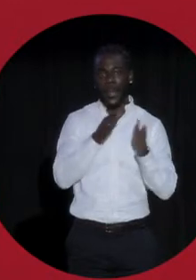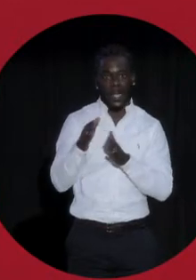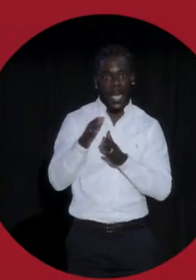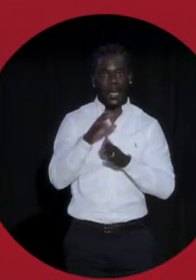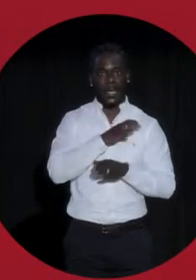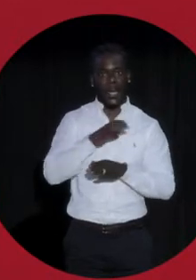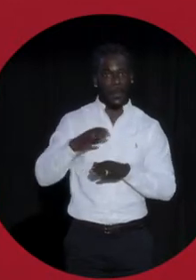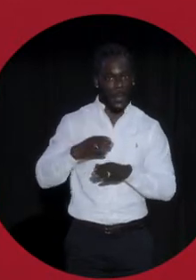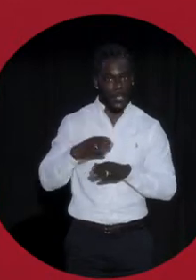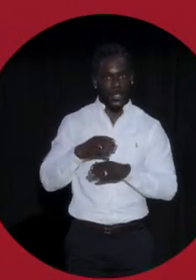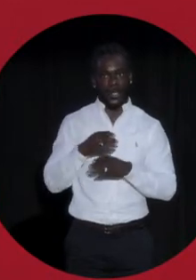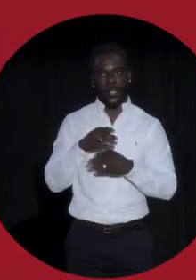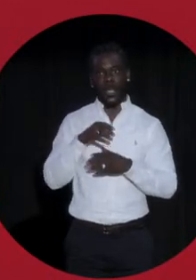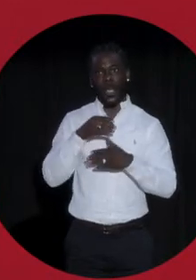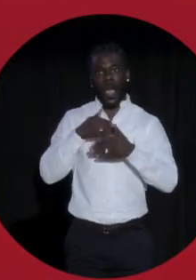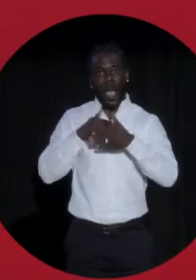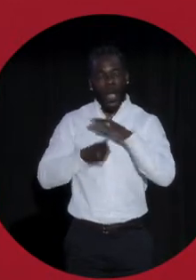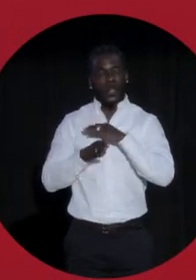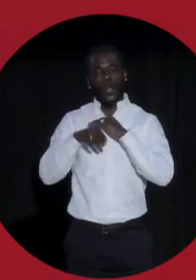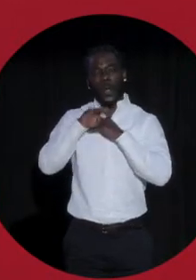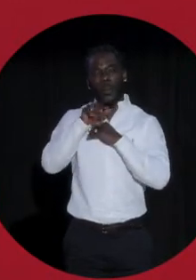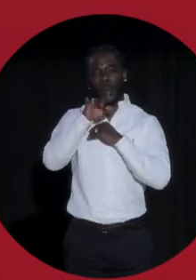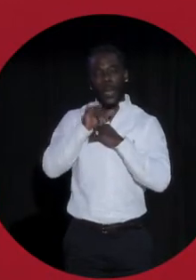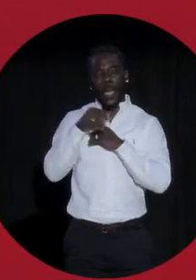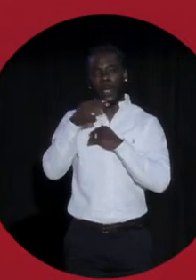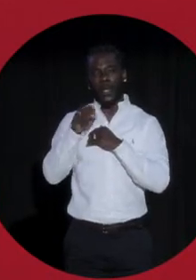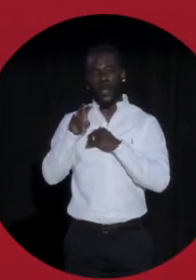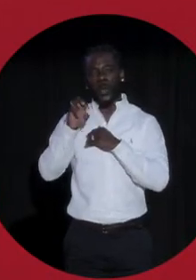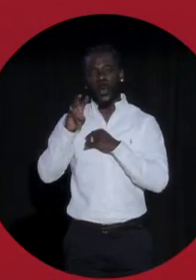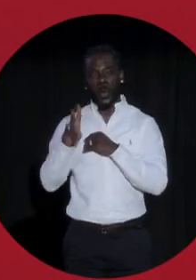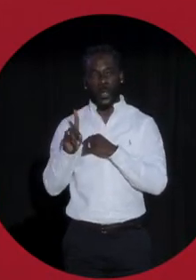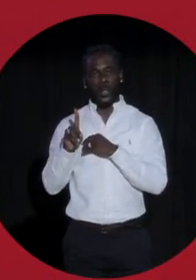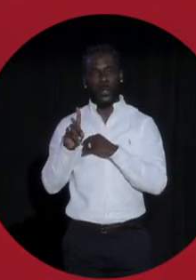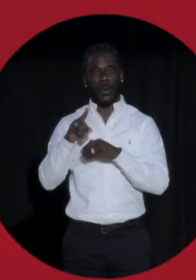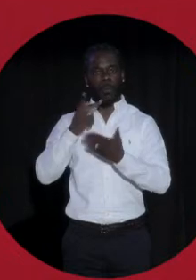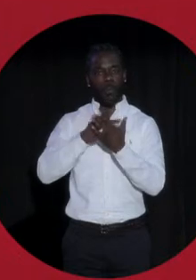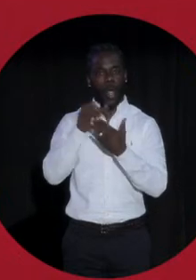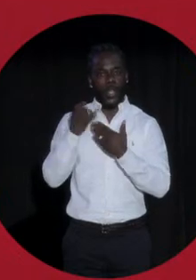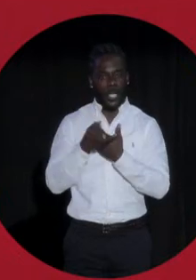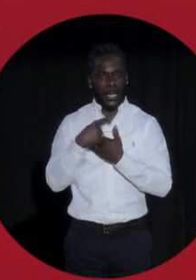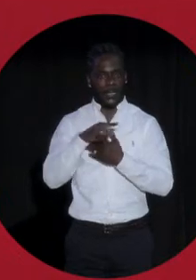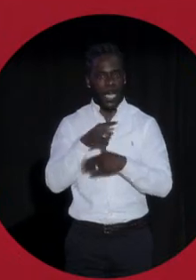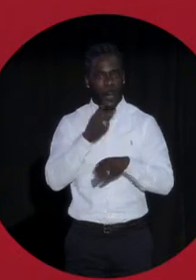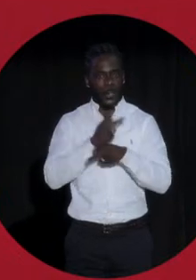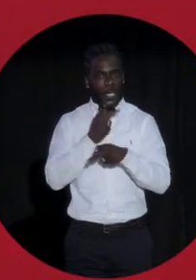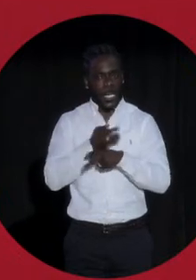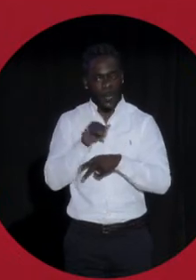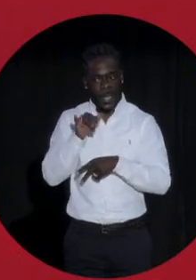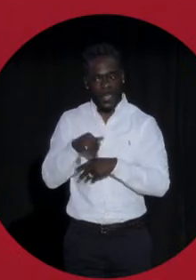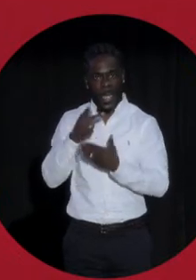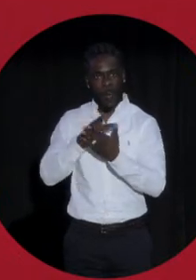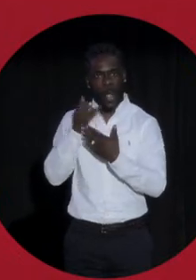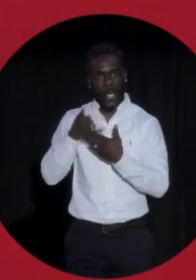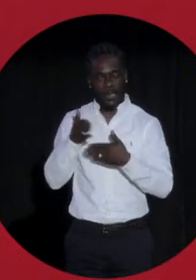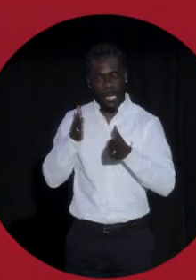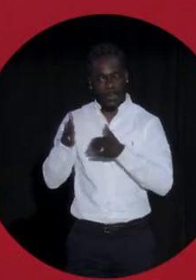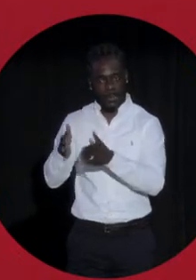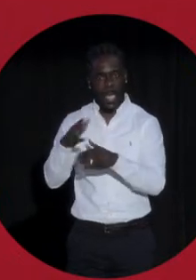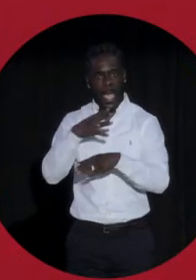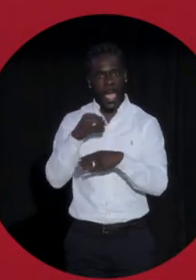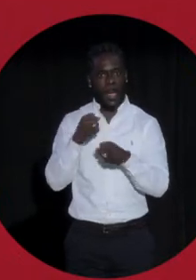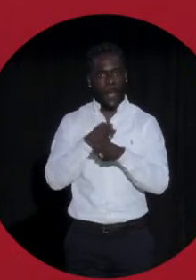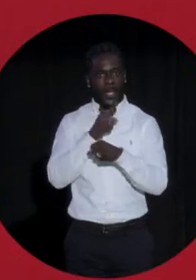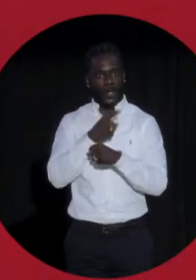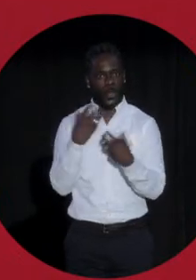Chair Betty Hewlett, guide development projects and others, keeping them on track and meeting their legal obligation